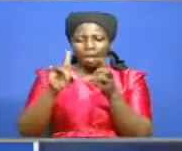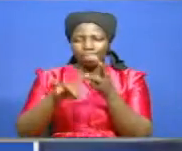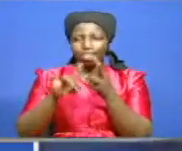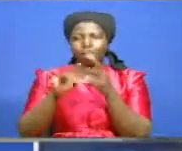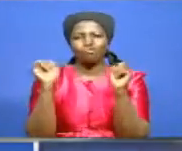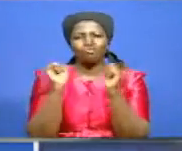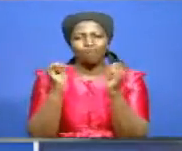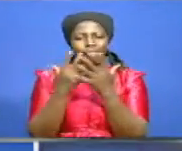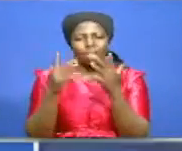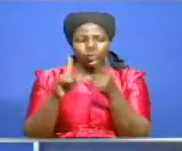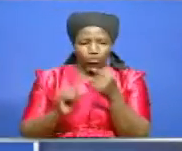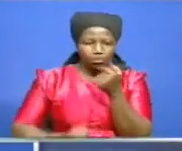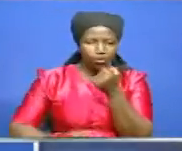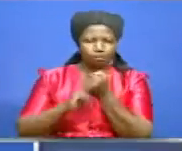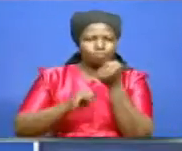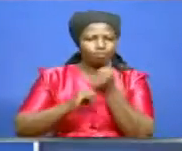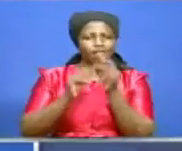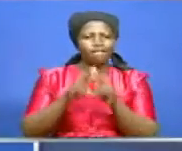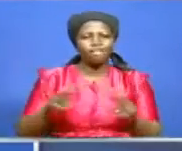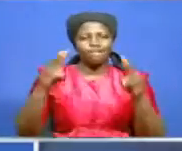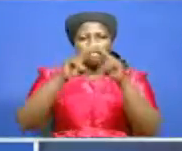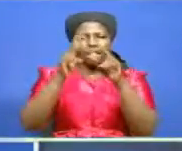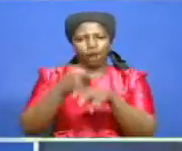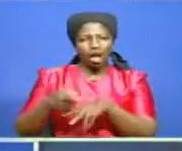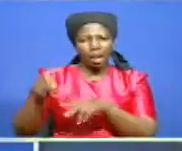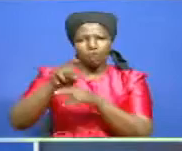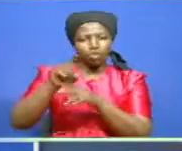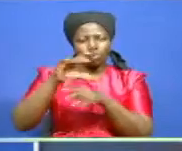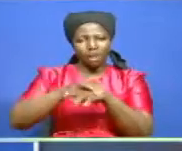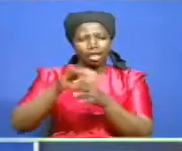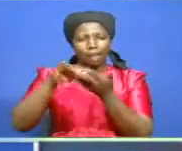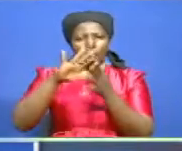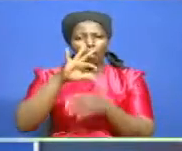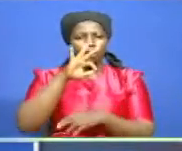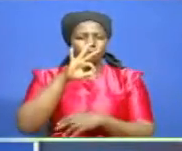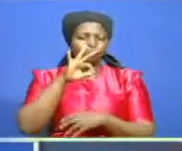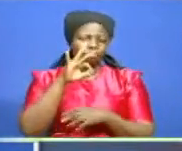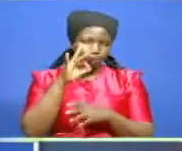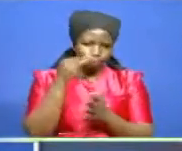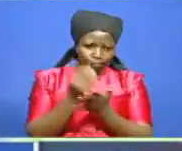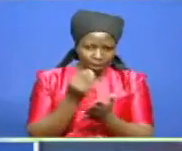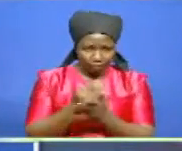to boost value addition to stabilize farm gate prices. Kwa hivyo, ni kushukuru na